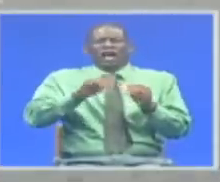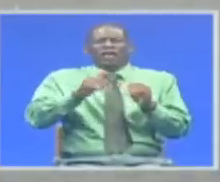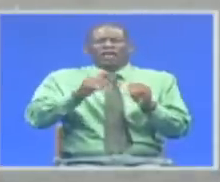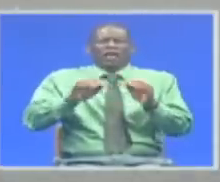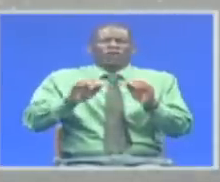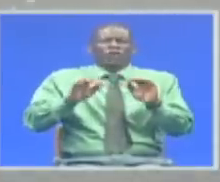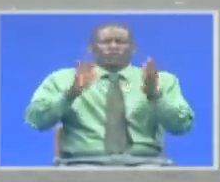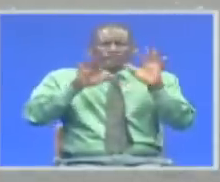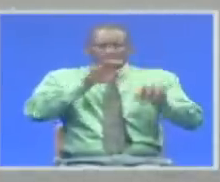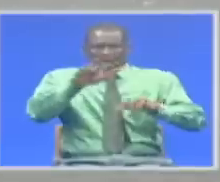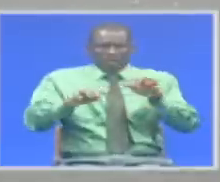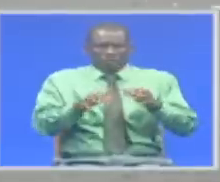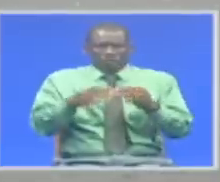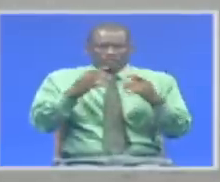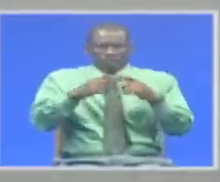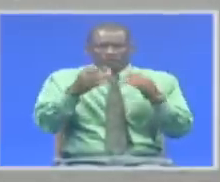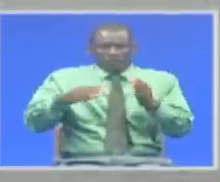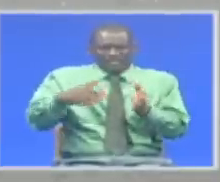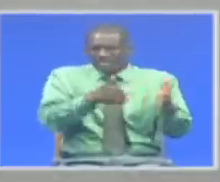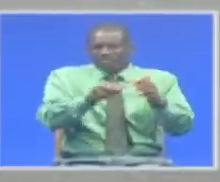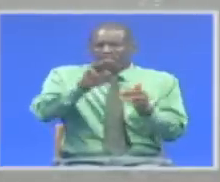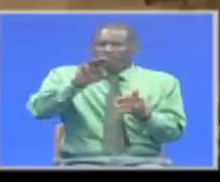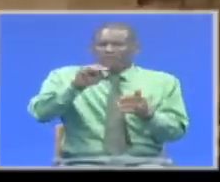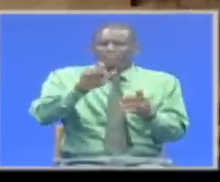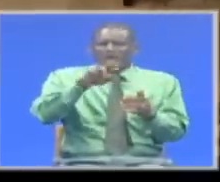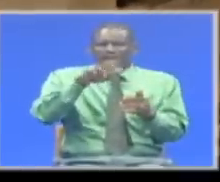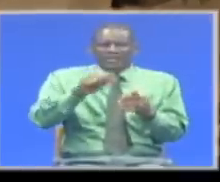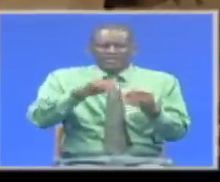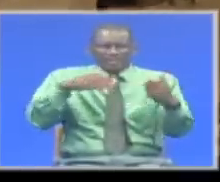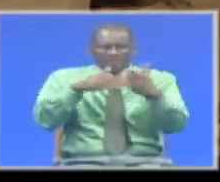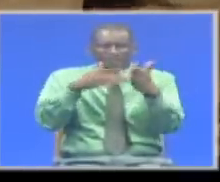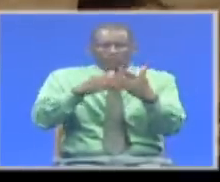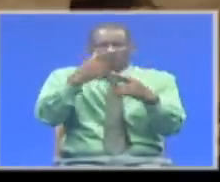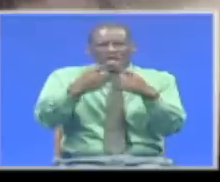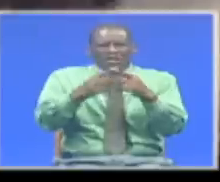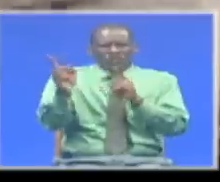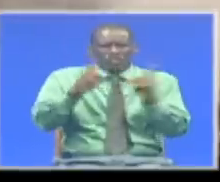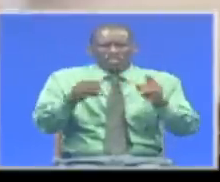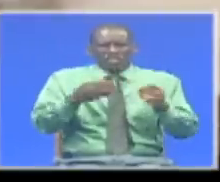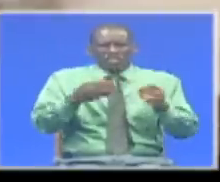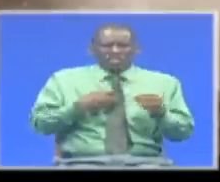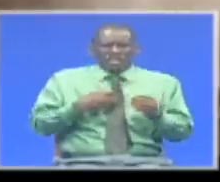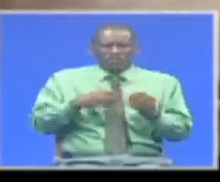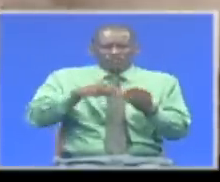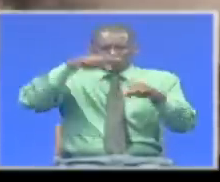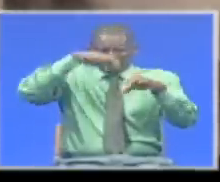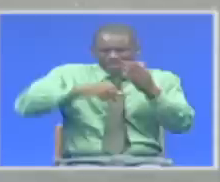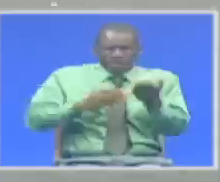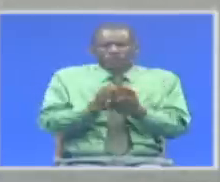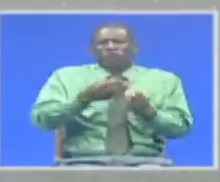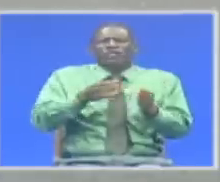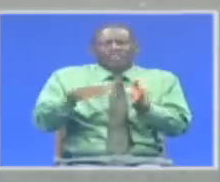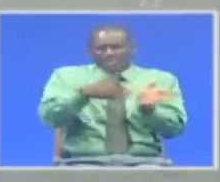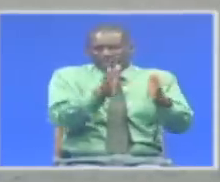But the Mara River is another formidable barrier on their annual journey. They have to scramble down one bank and